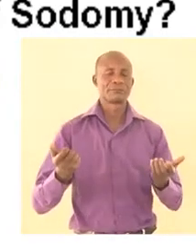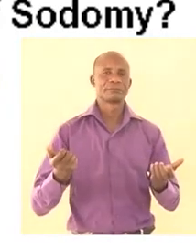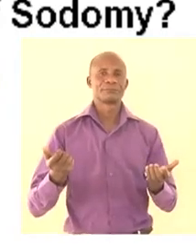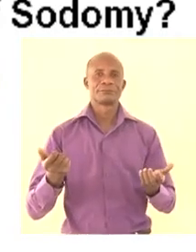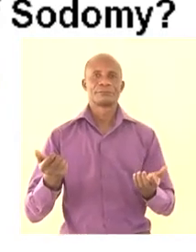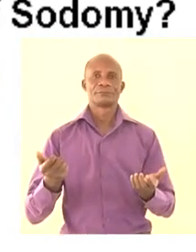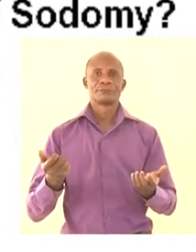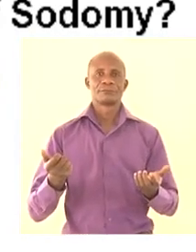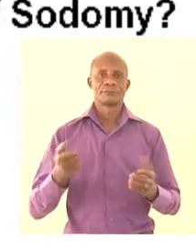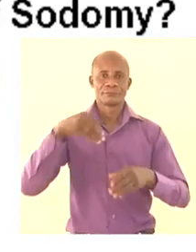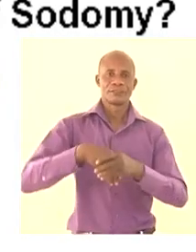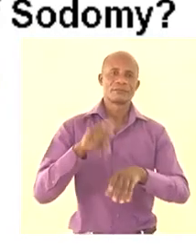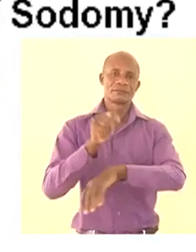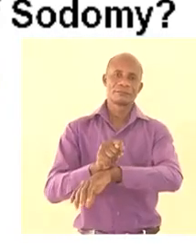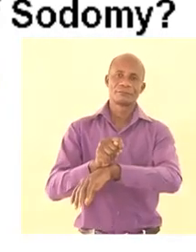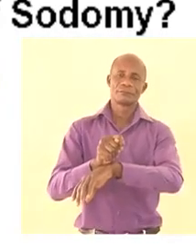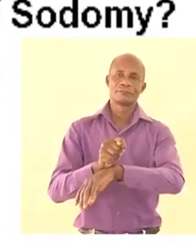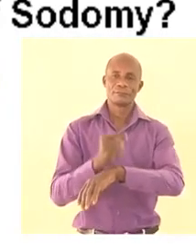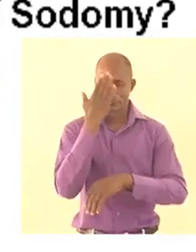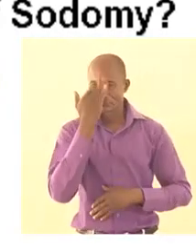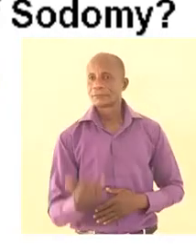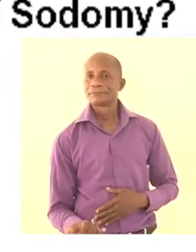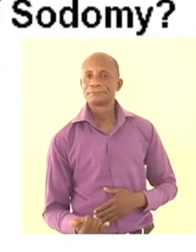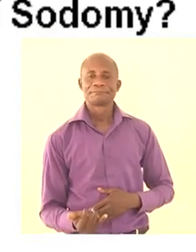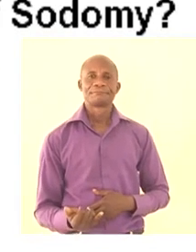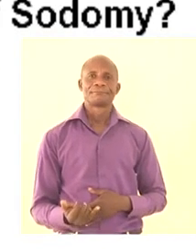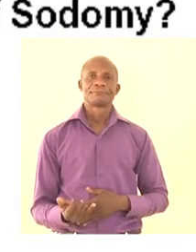with rage in the temple. Why?